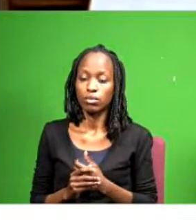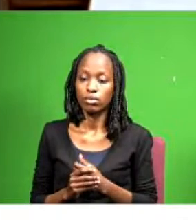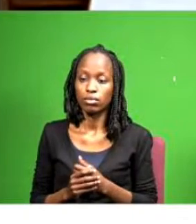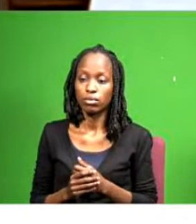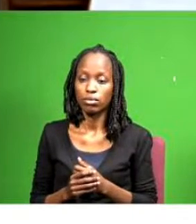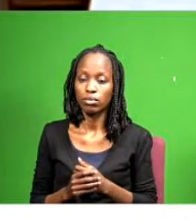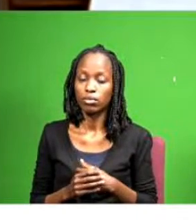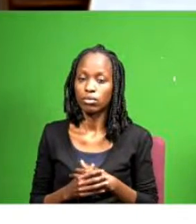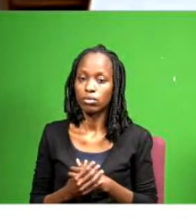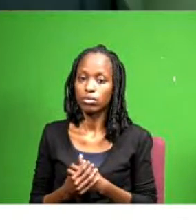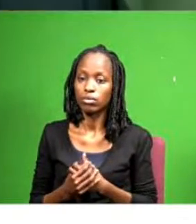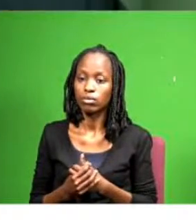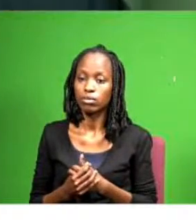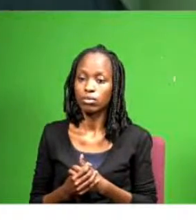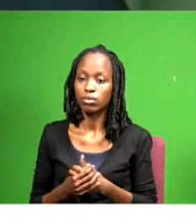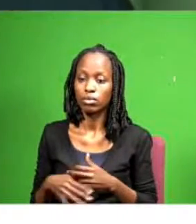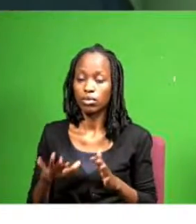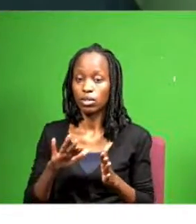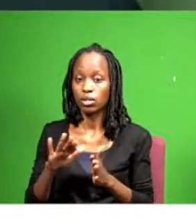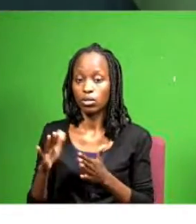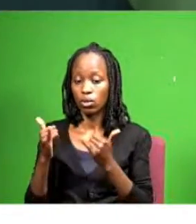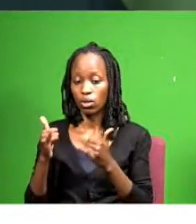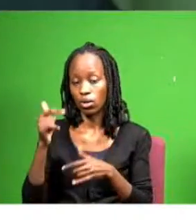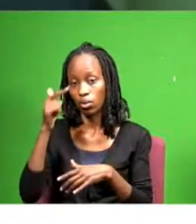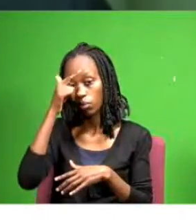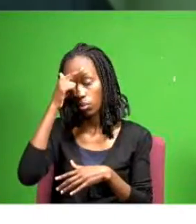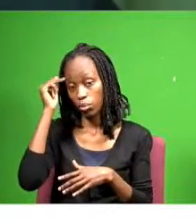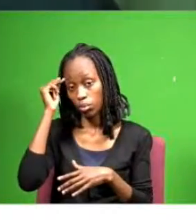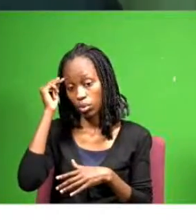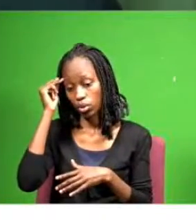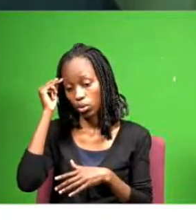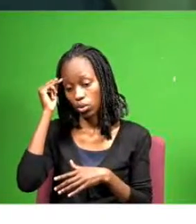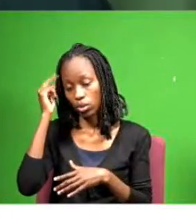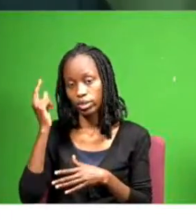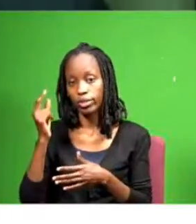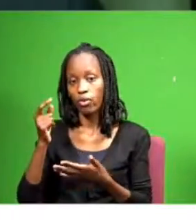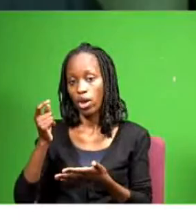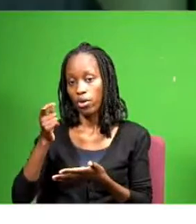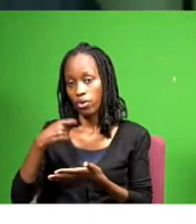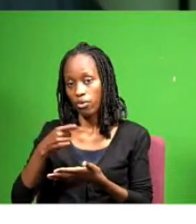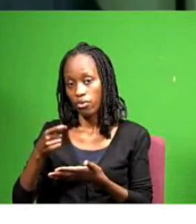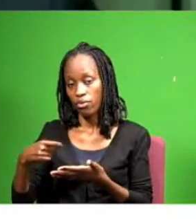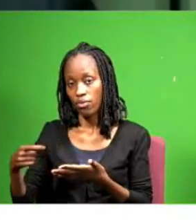Now, for purposes of record,